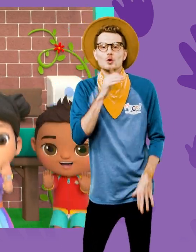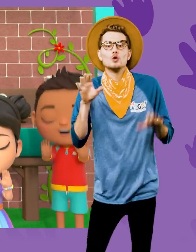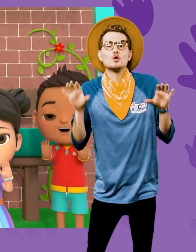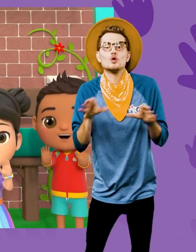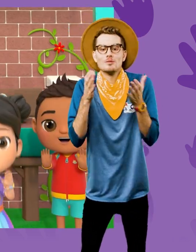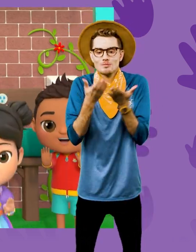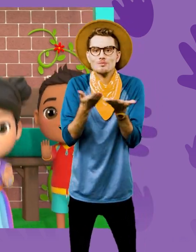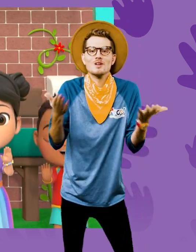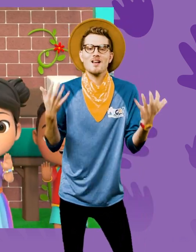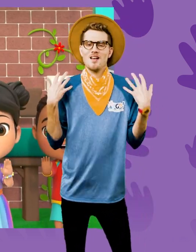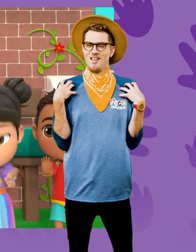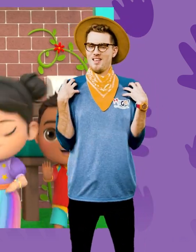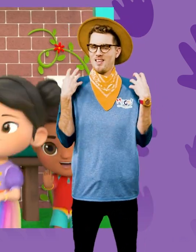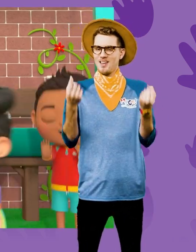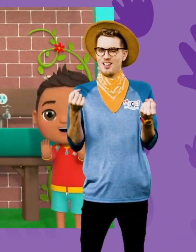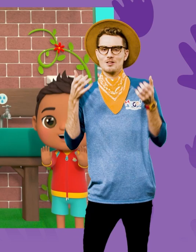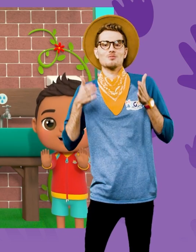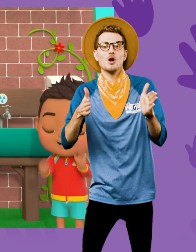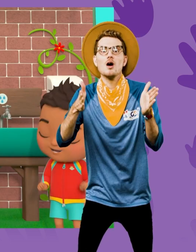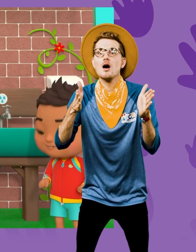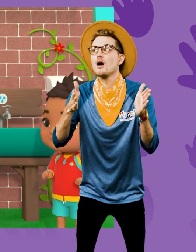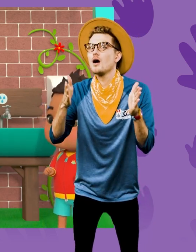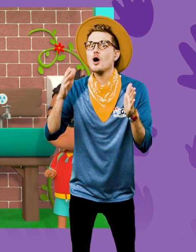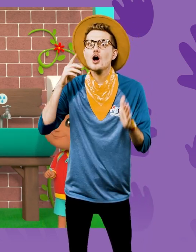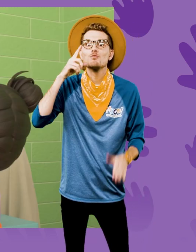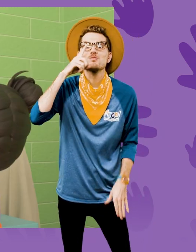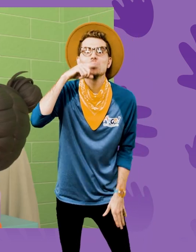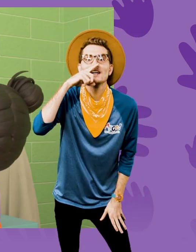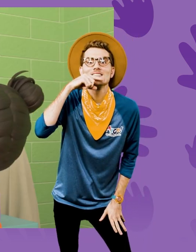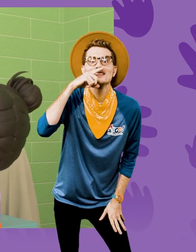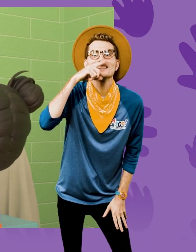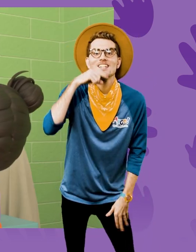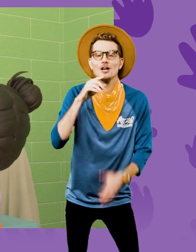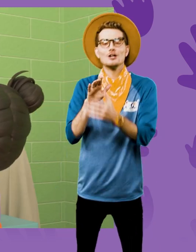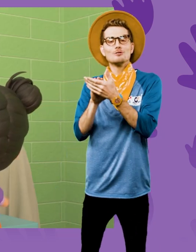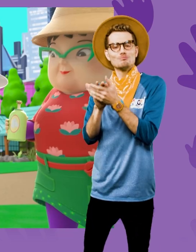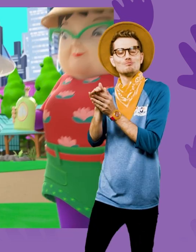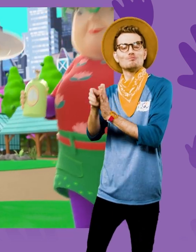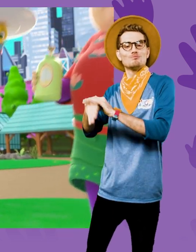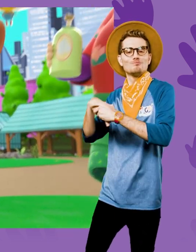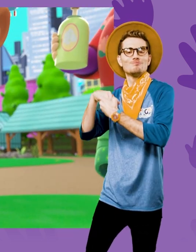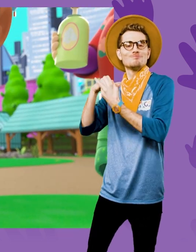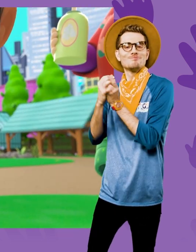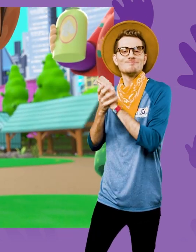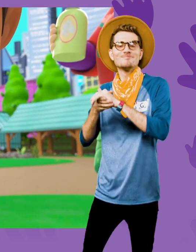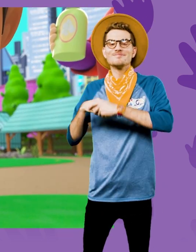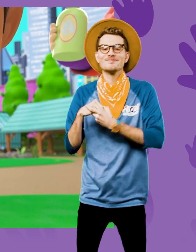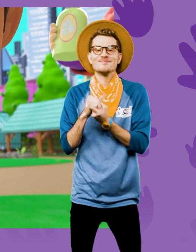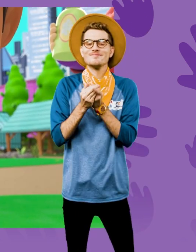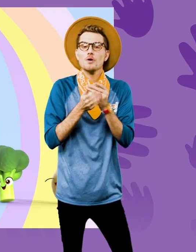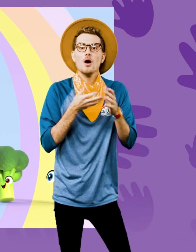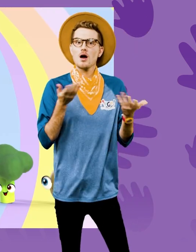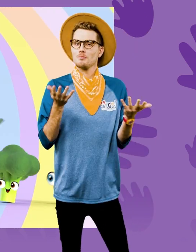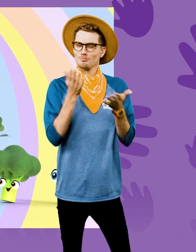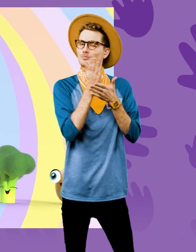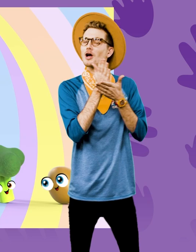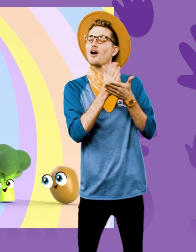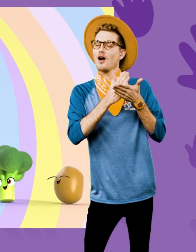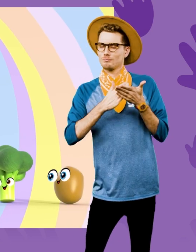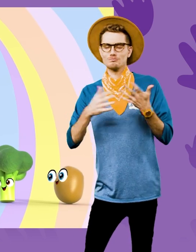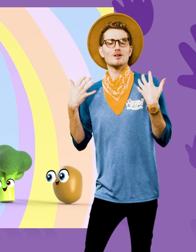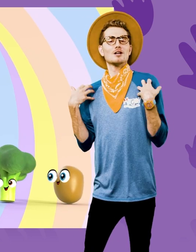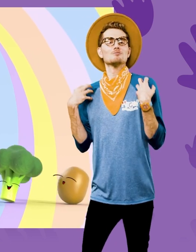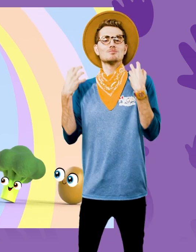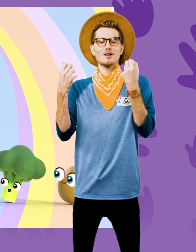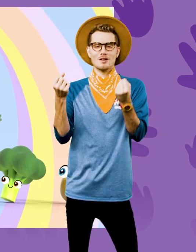Is doing things the healthy way. Brushing your teeth or washing your hands is part